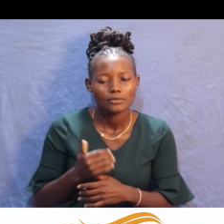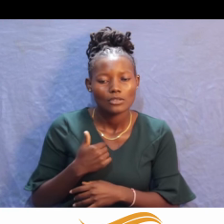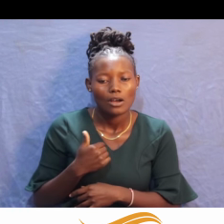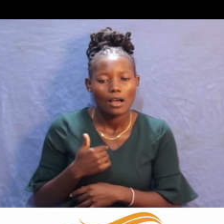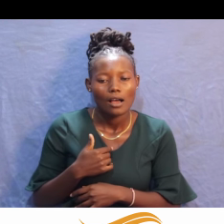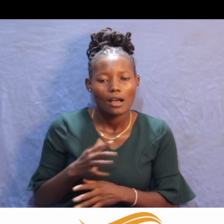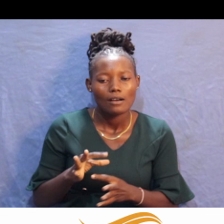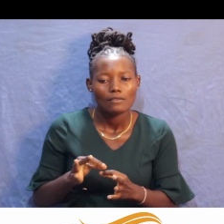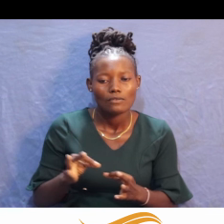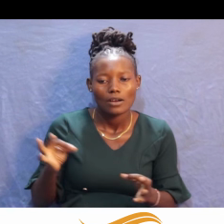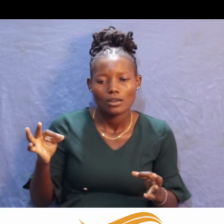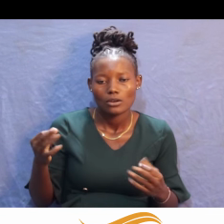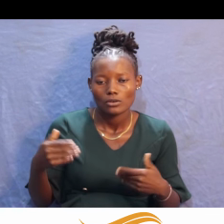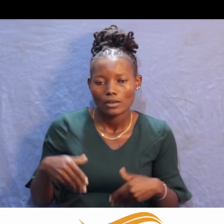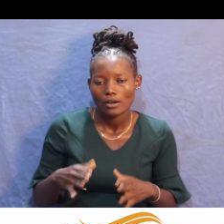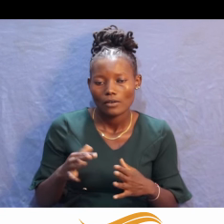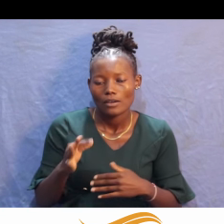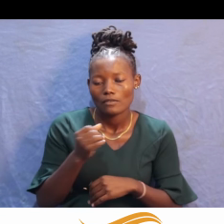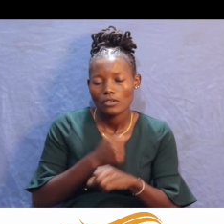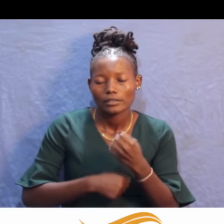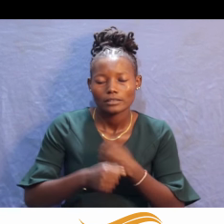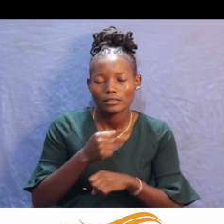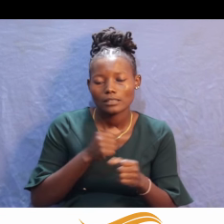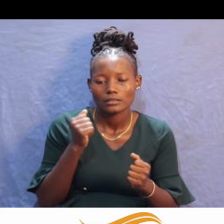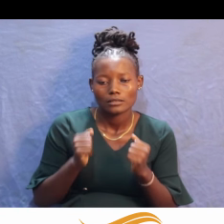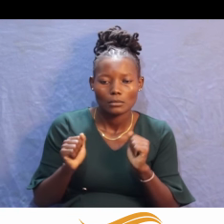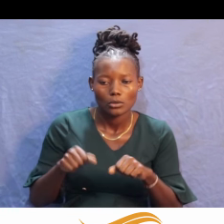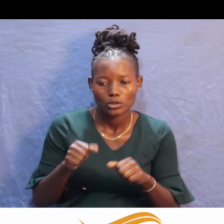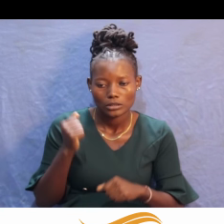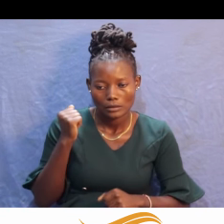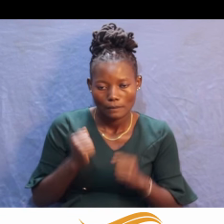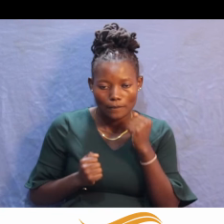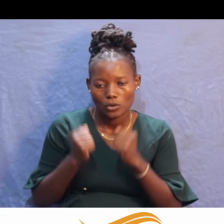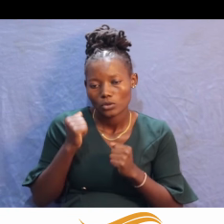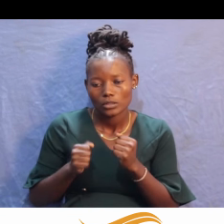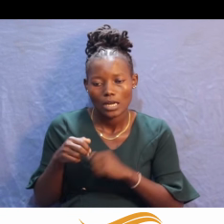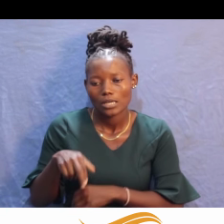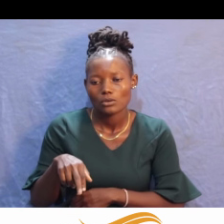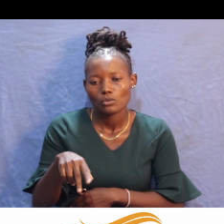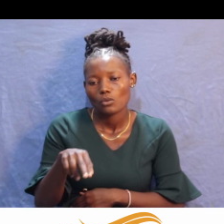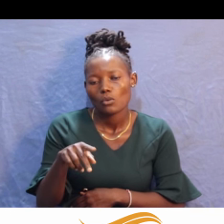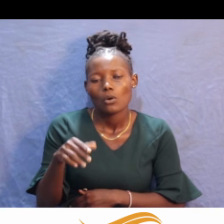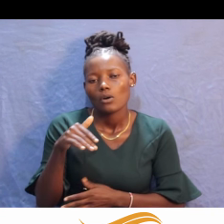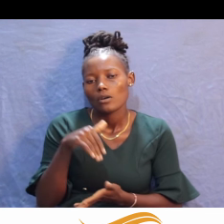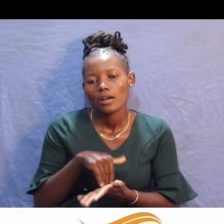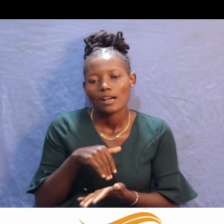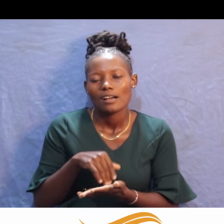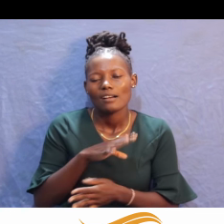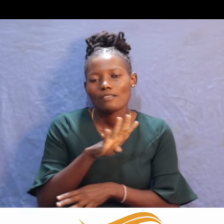a long duration capacity for exercise. You can run, work out a long period of time. And again, it's low